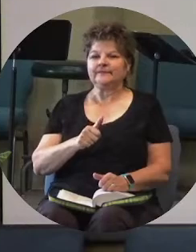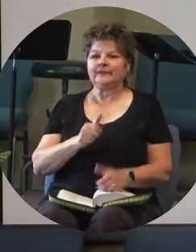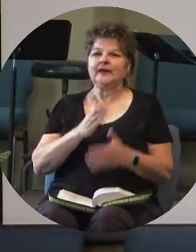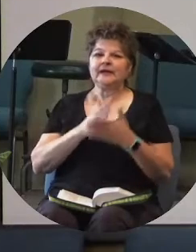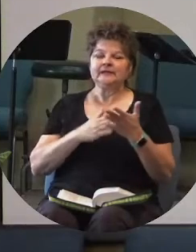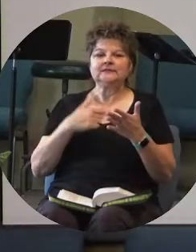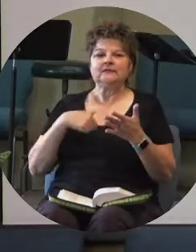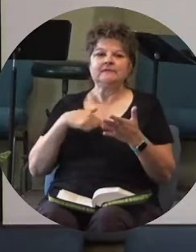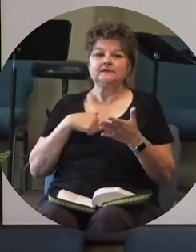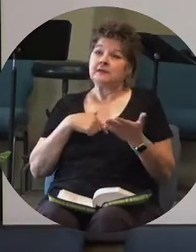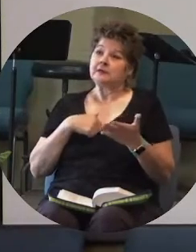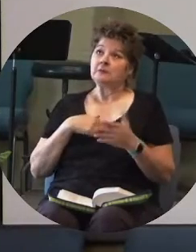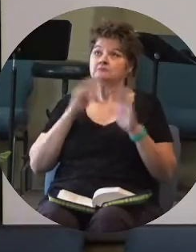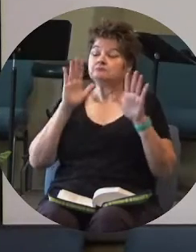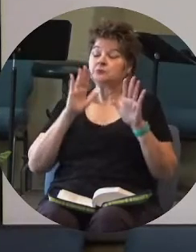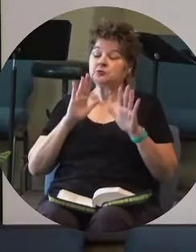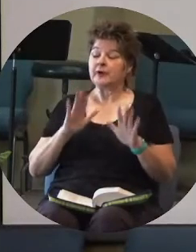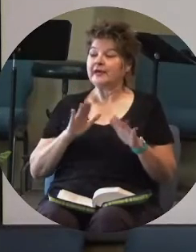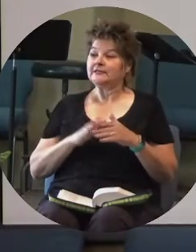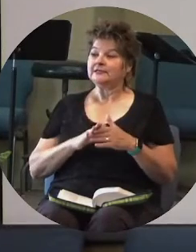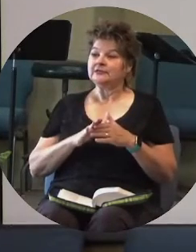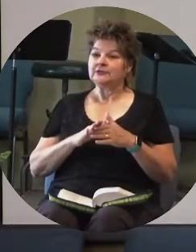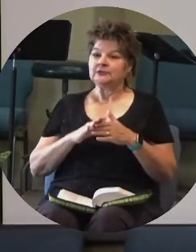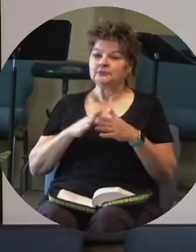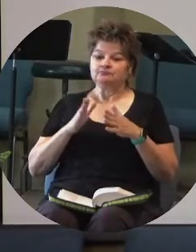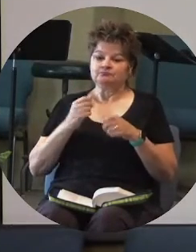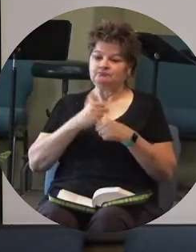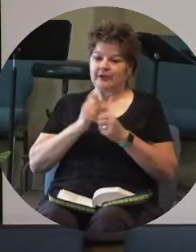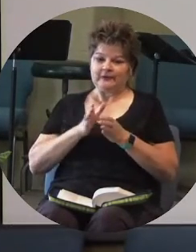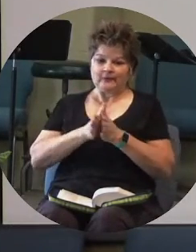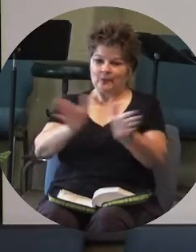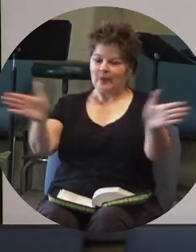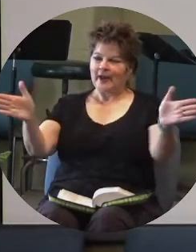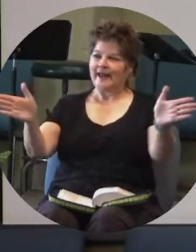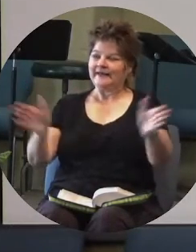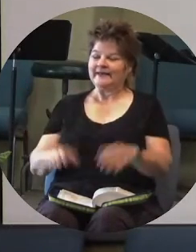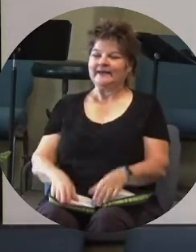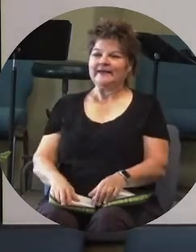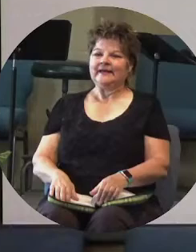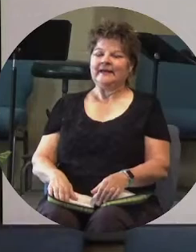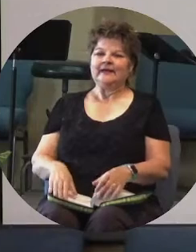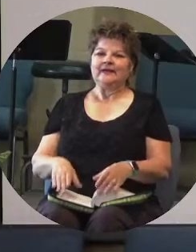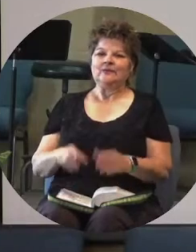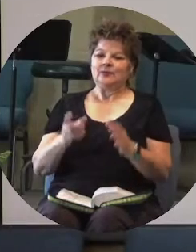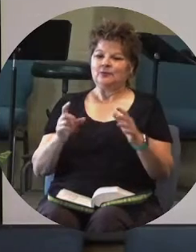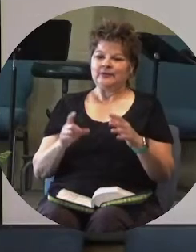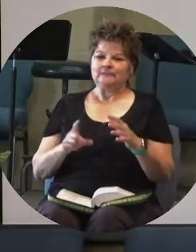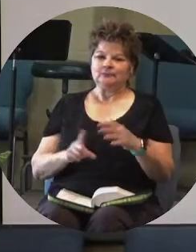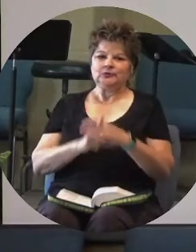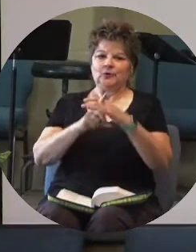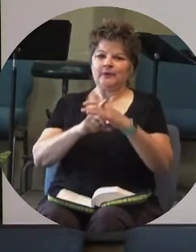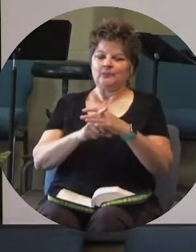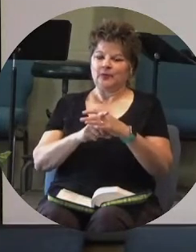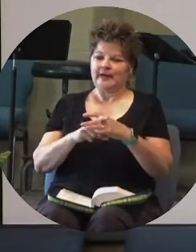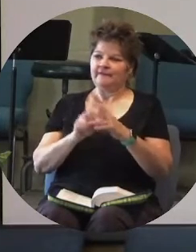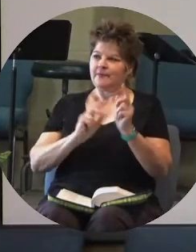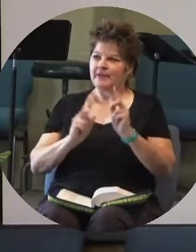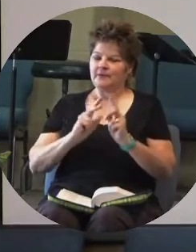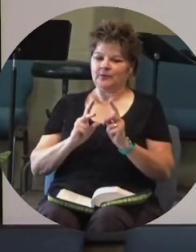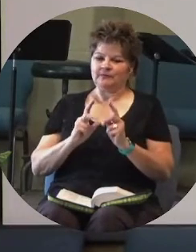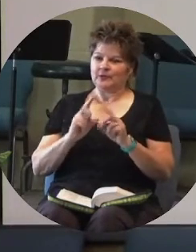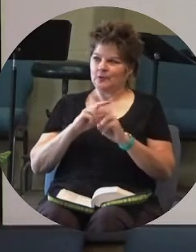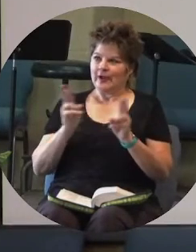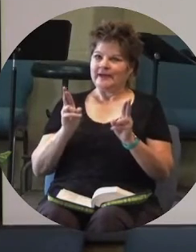might think, well, that's great. She's just paving the way before us. You know, when we get there, we'll have a built-in audience. But Paul looks at her and it